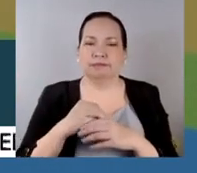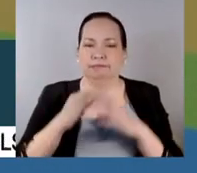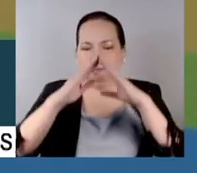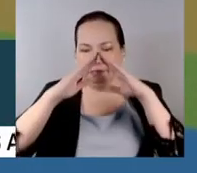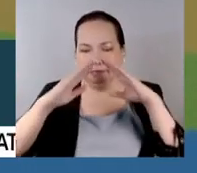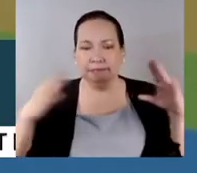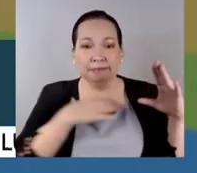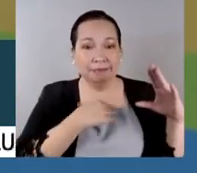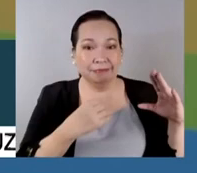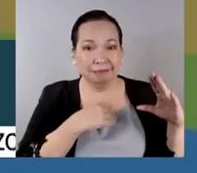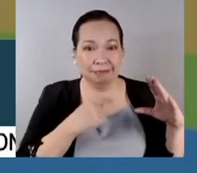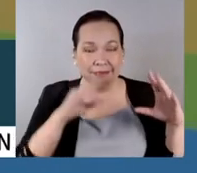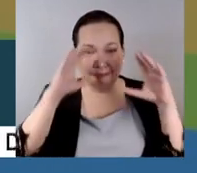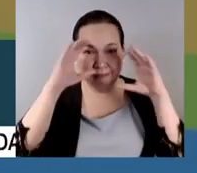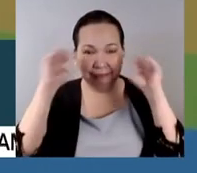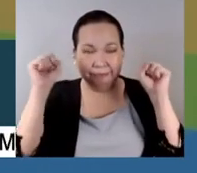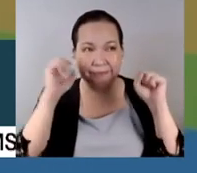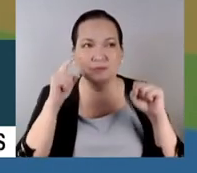You are heard.